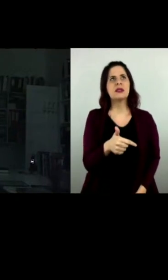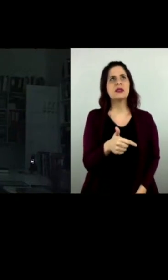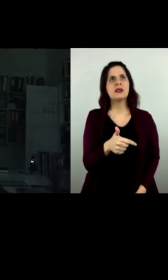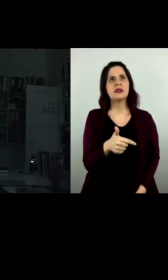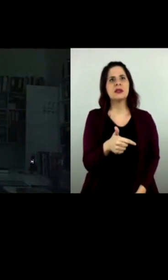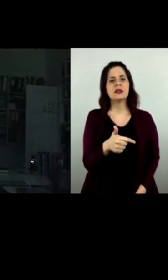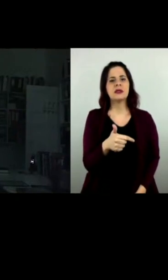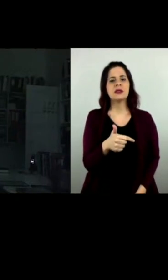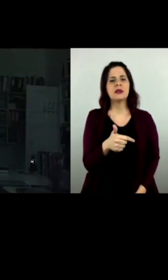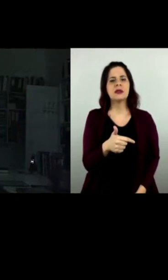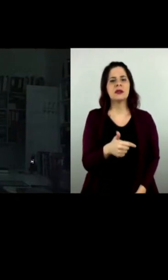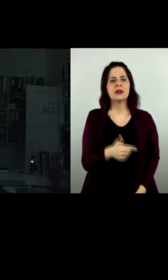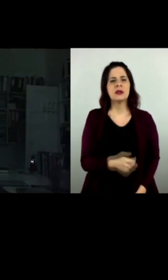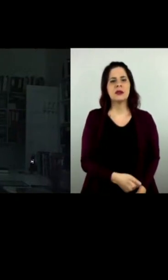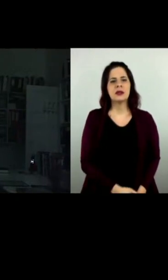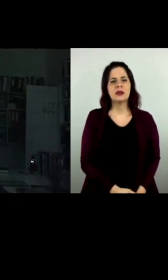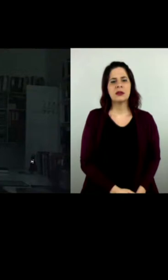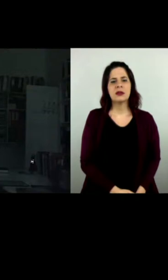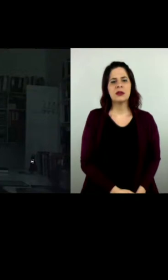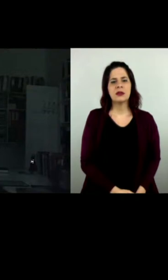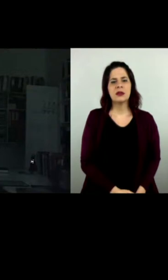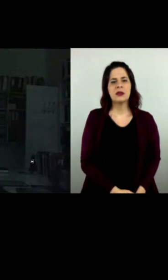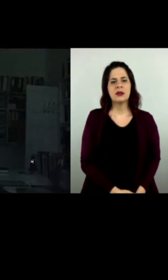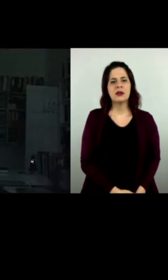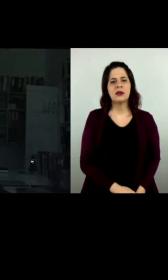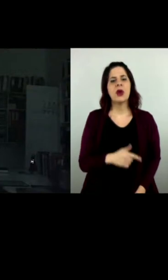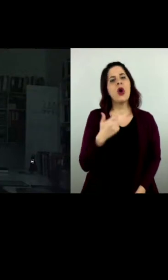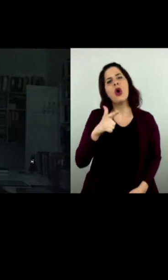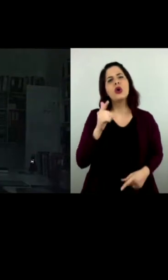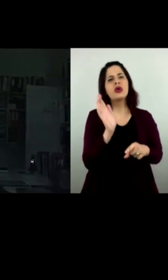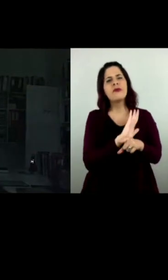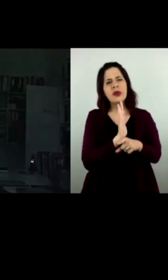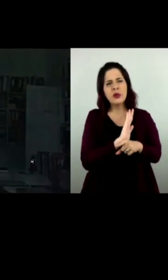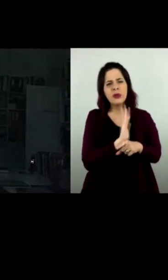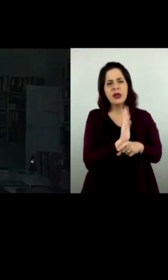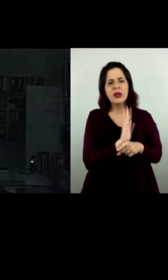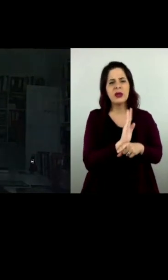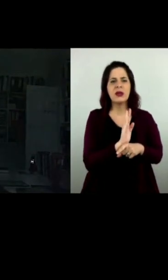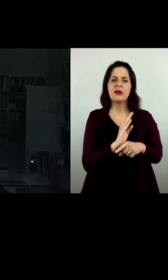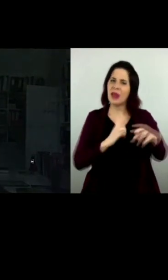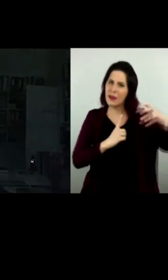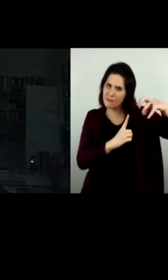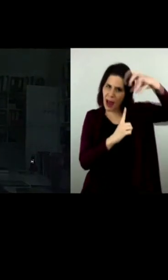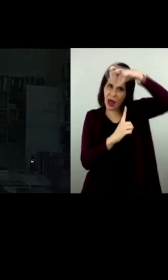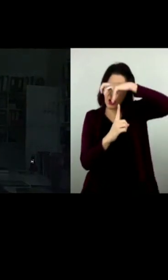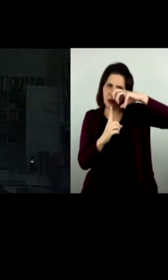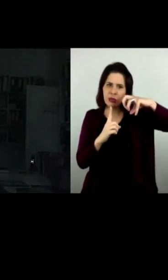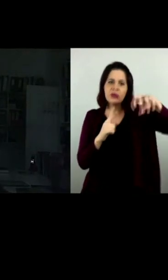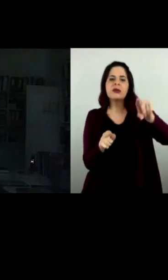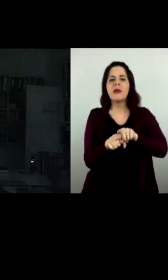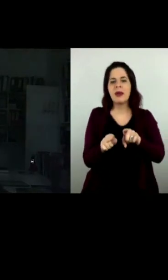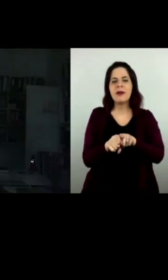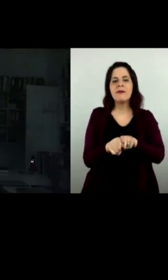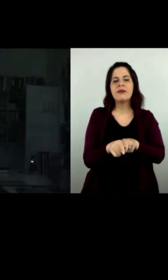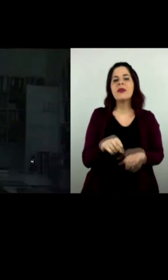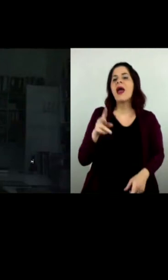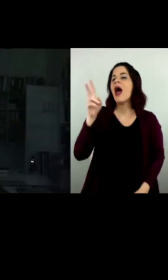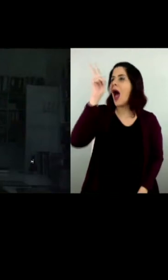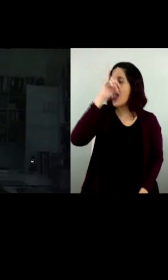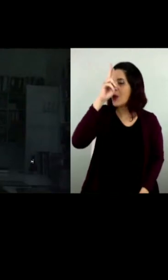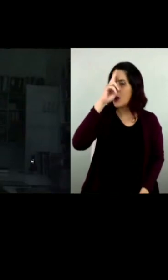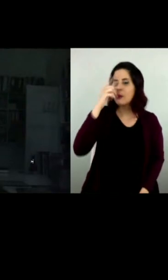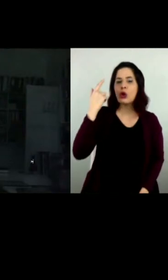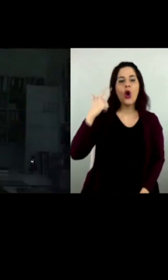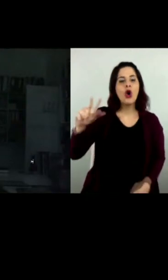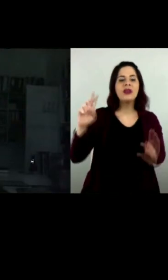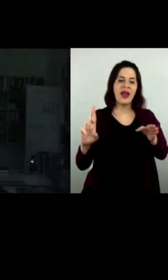and then the Kira Muratova film, yes, and that balloons, and that reminds also from Fritz Lang, and